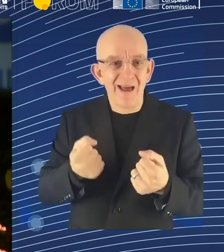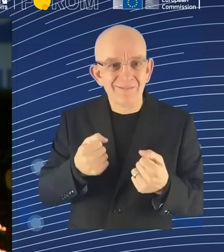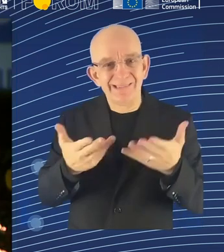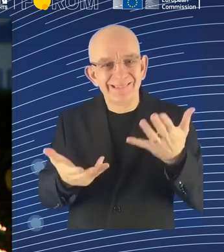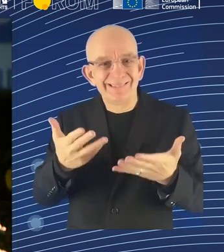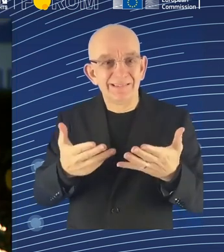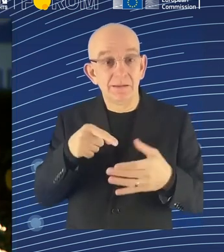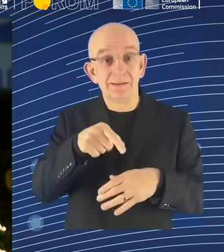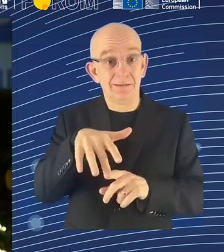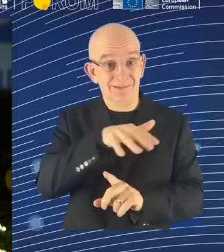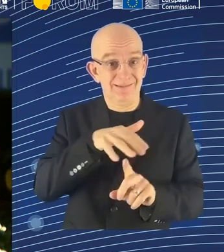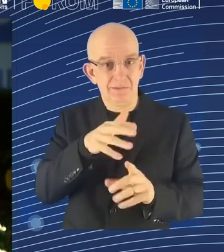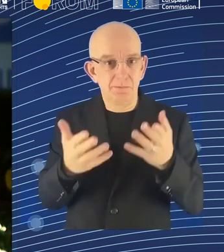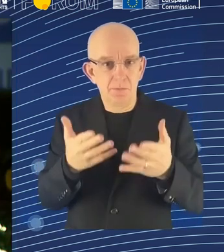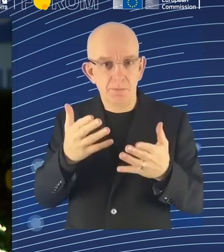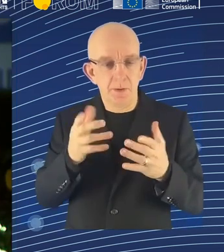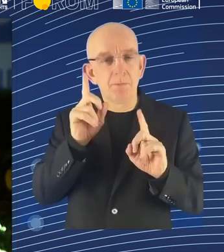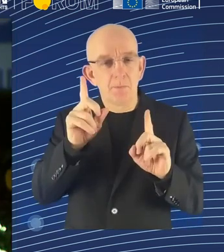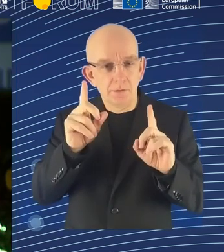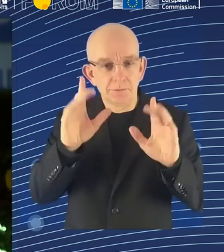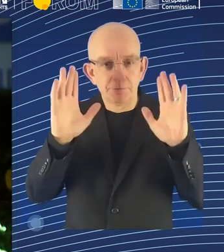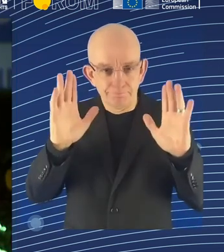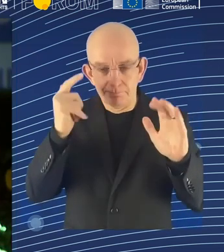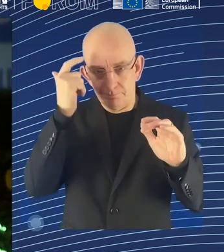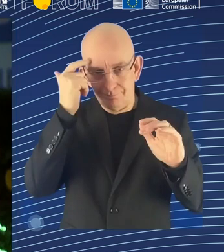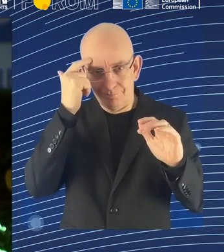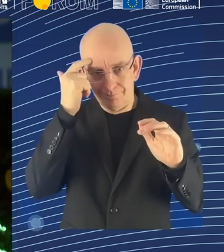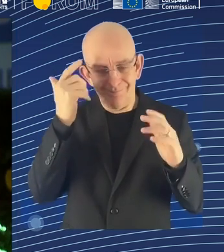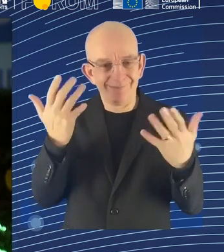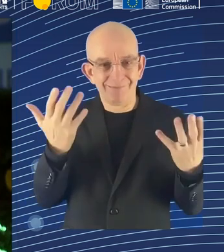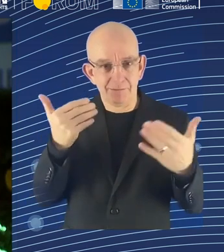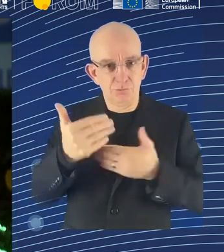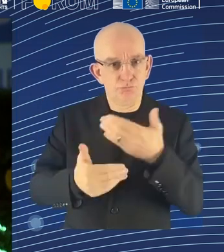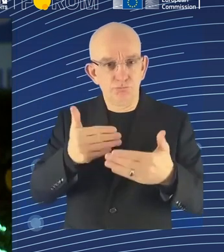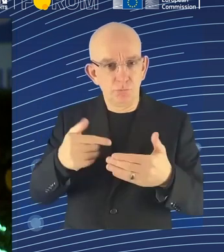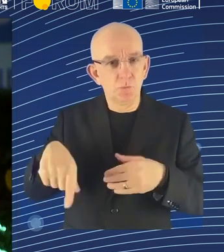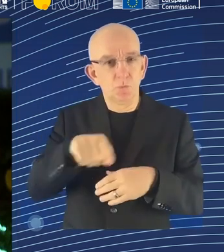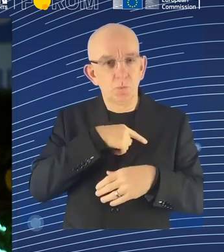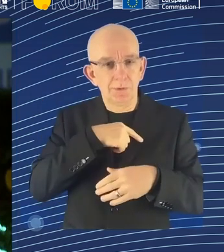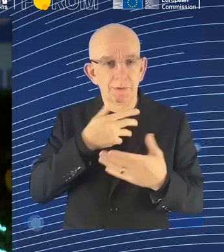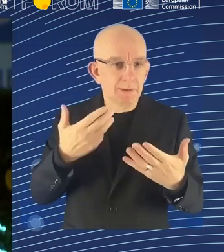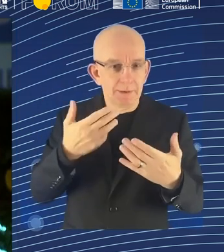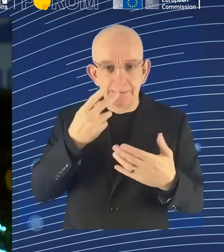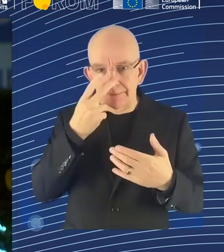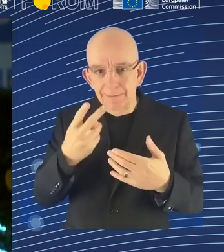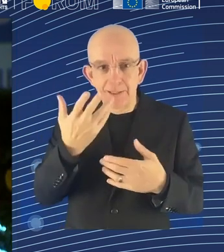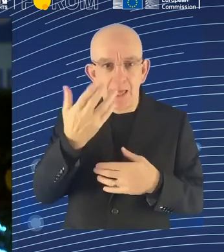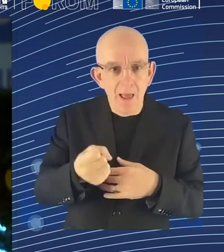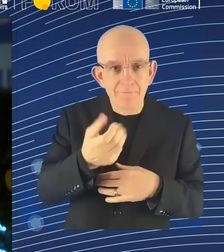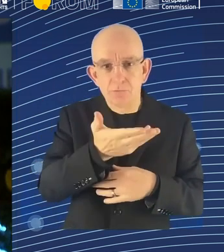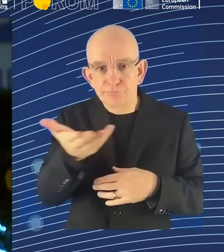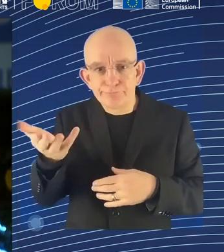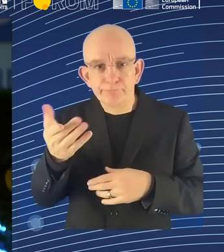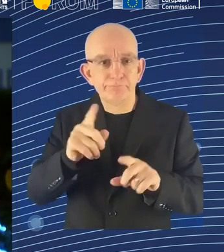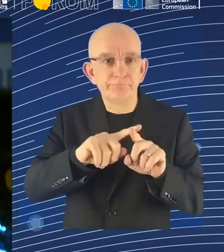citizens. And that's why, and I'll say it again, the role of the European Parliament in representing its citizens is so important. I don't